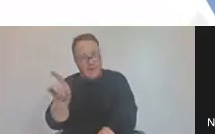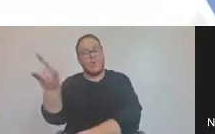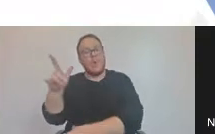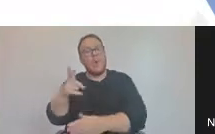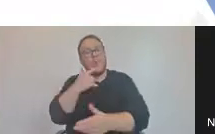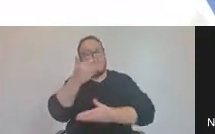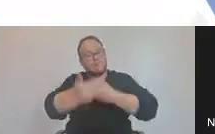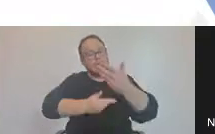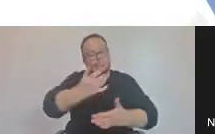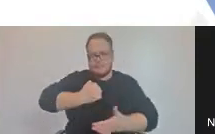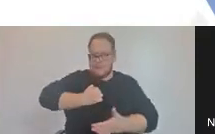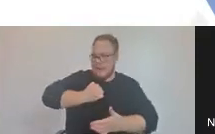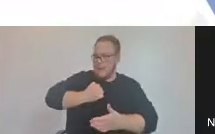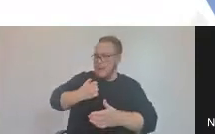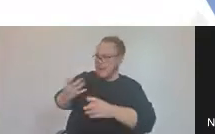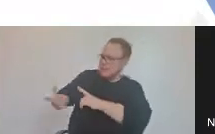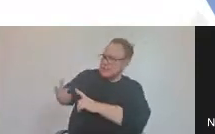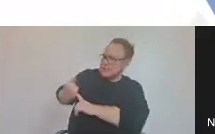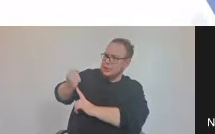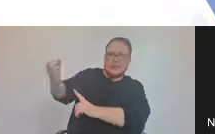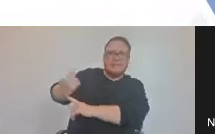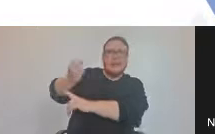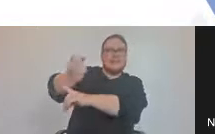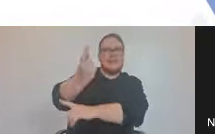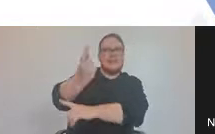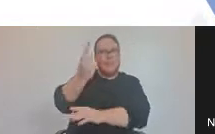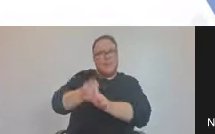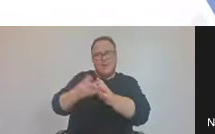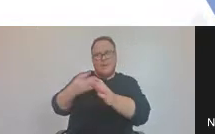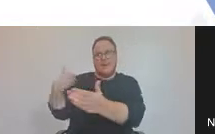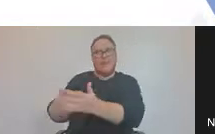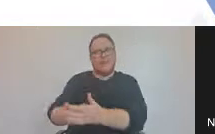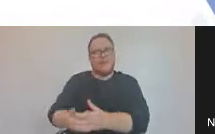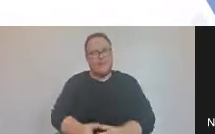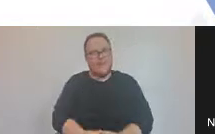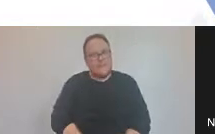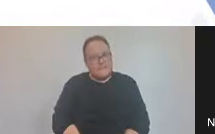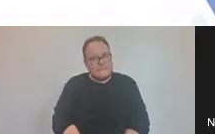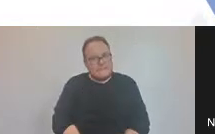our achievements and performance over the past 12 months.